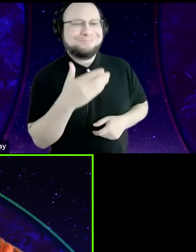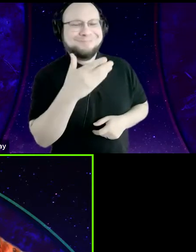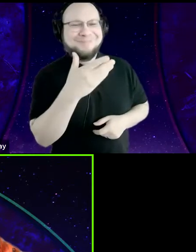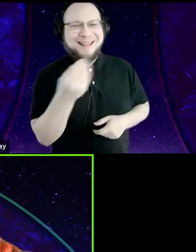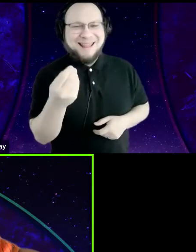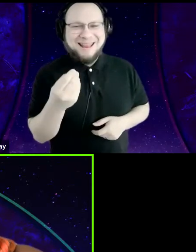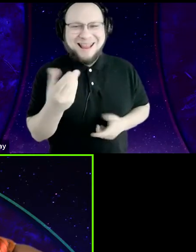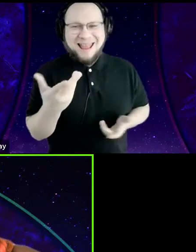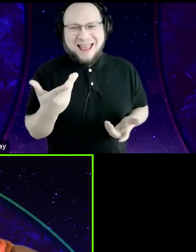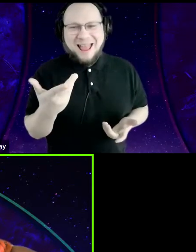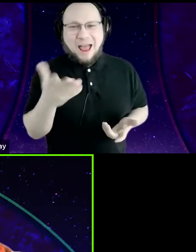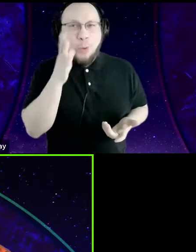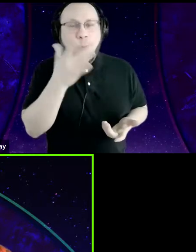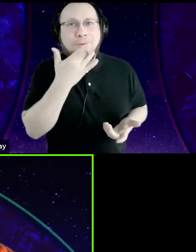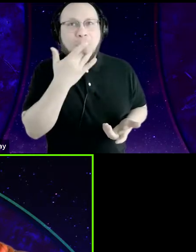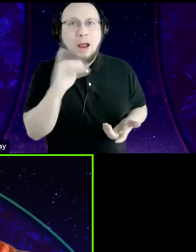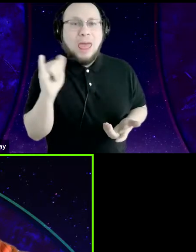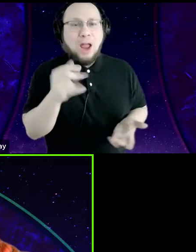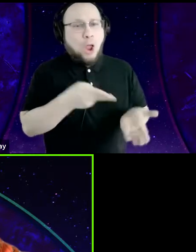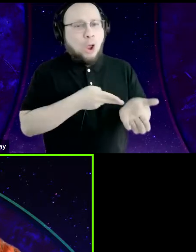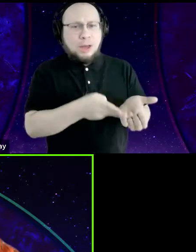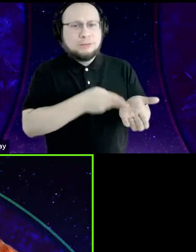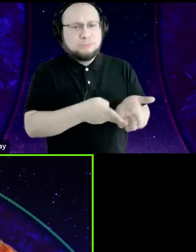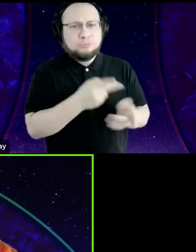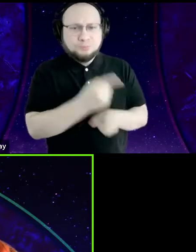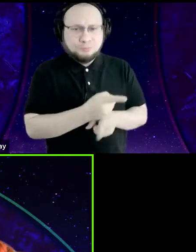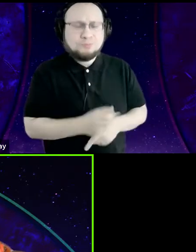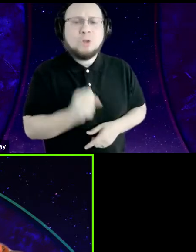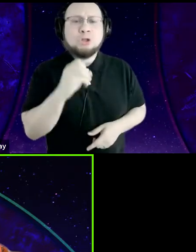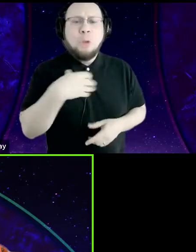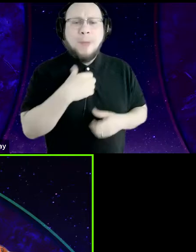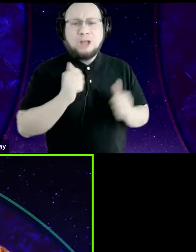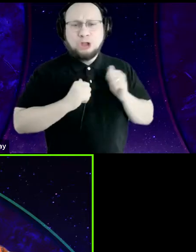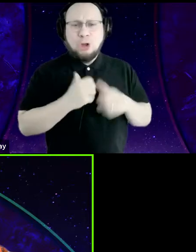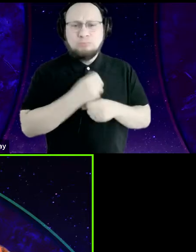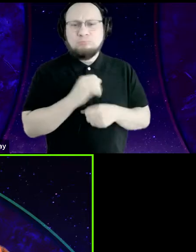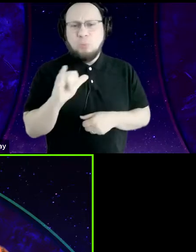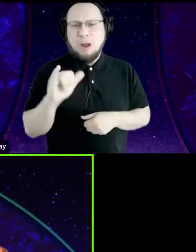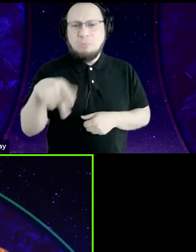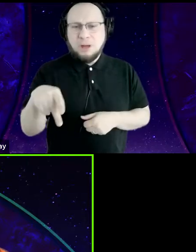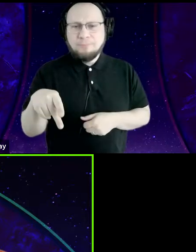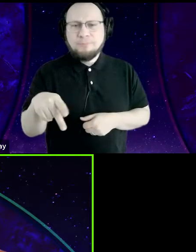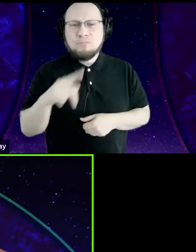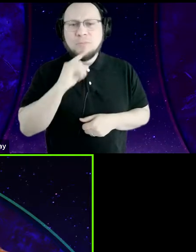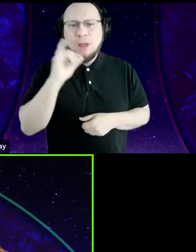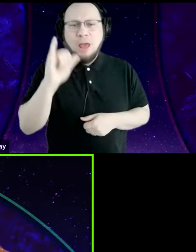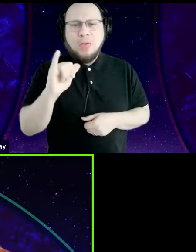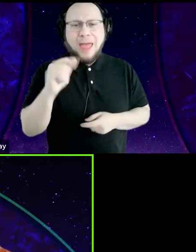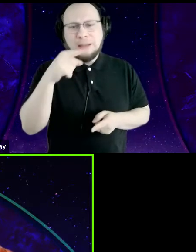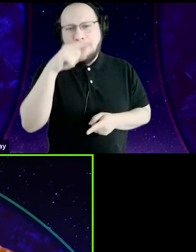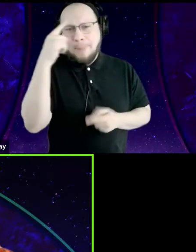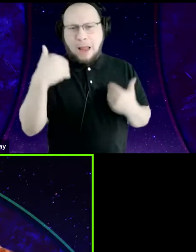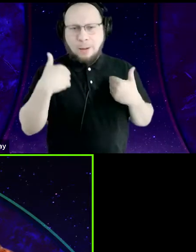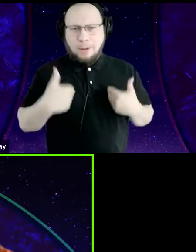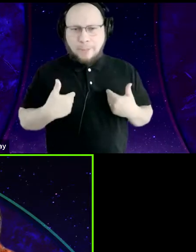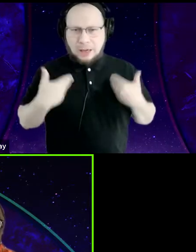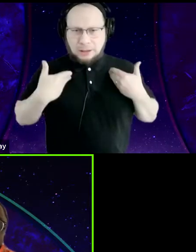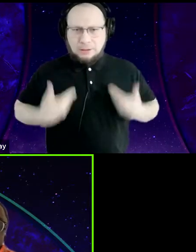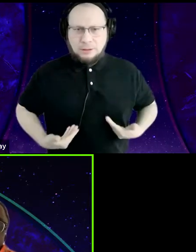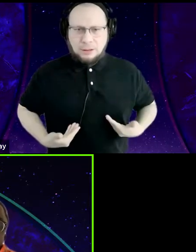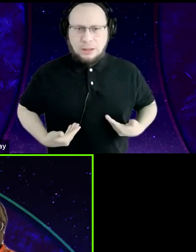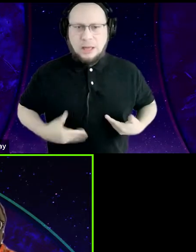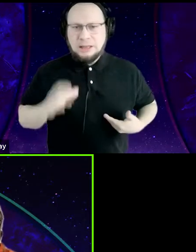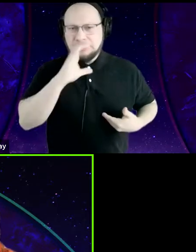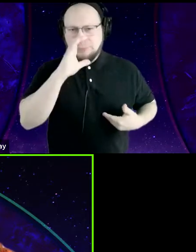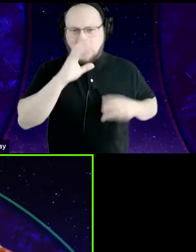I would just like it to be honest. And so Yankee Picnic is me as a Black bodied human being who's exploring what it